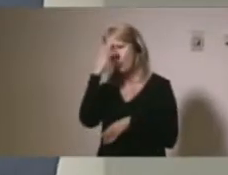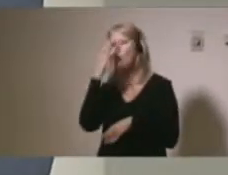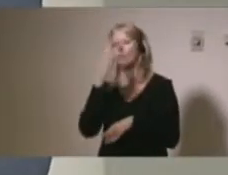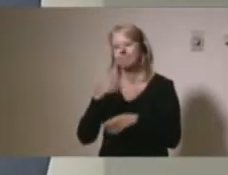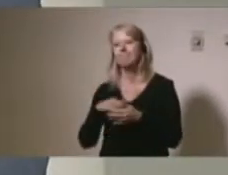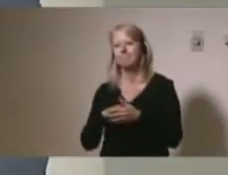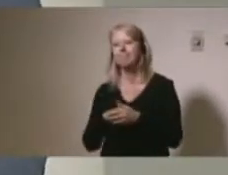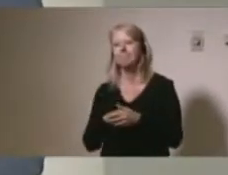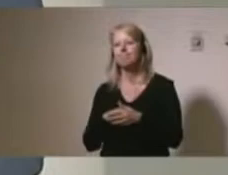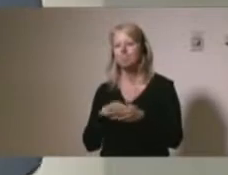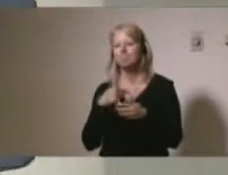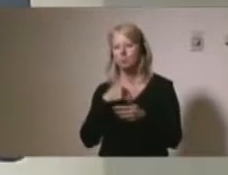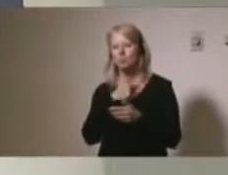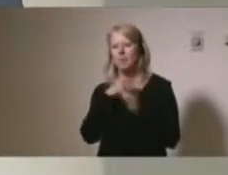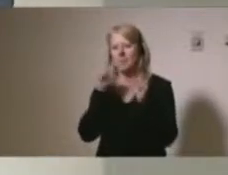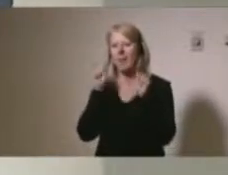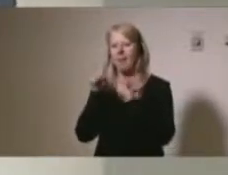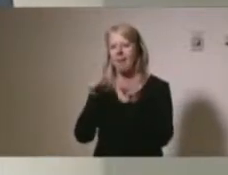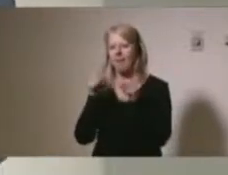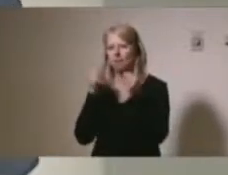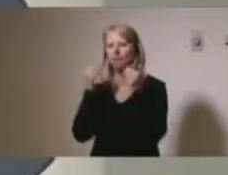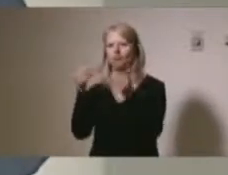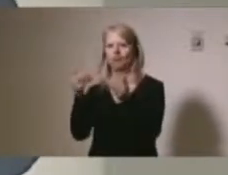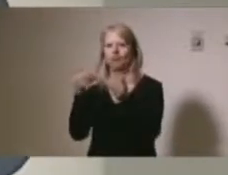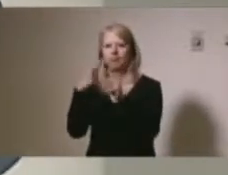to go forward.